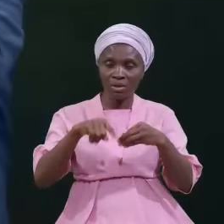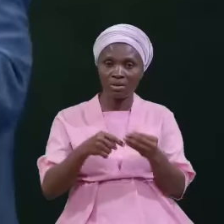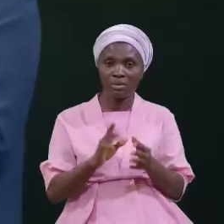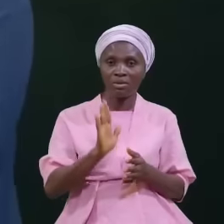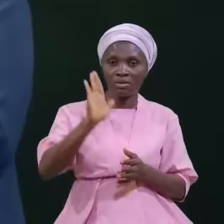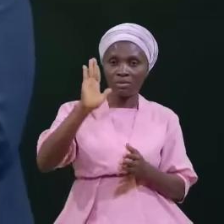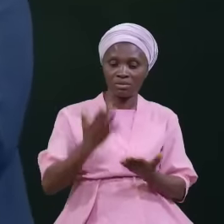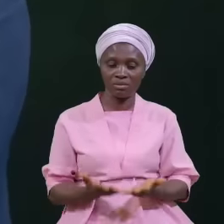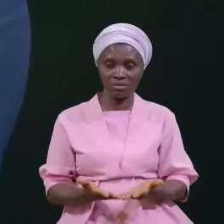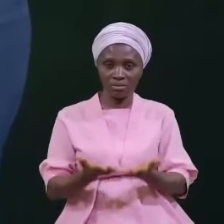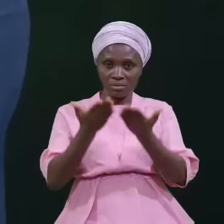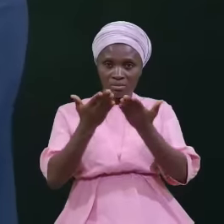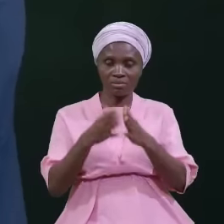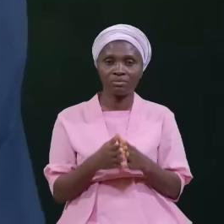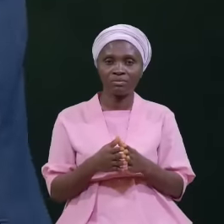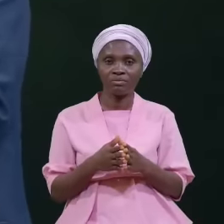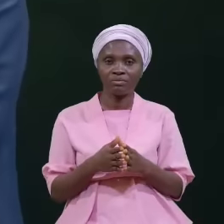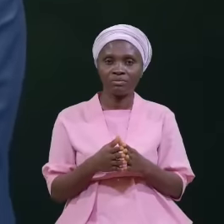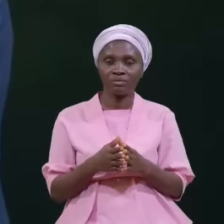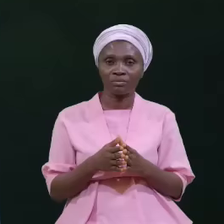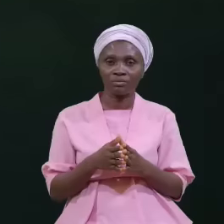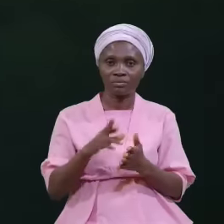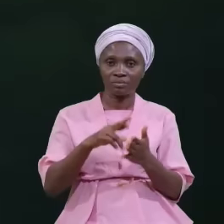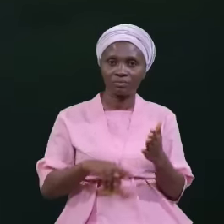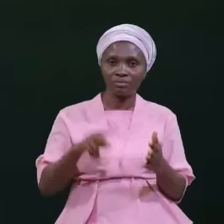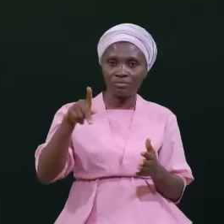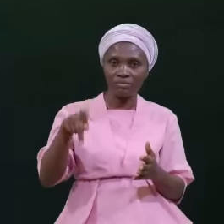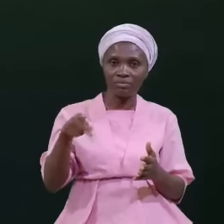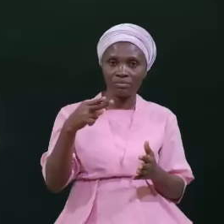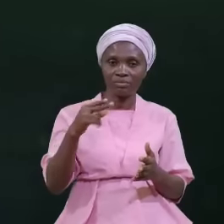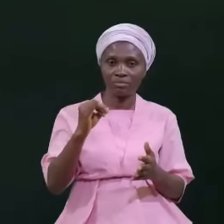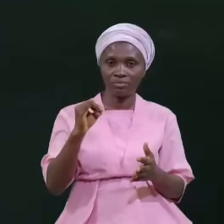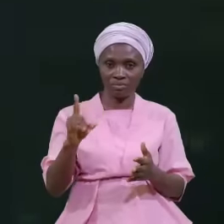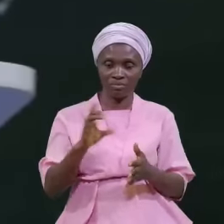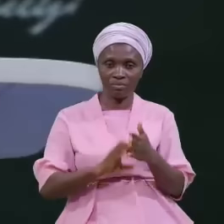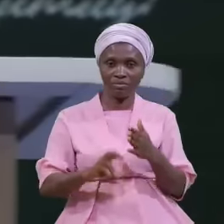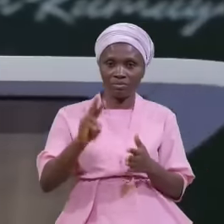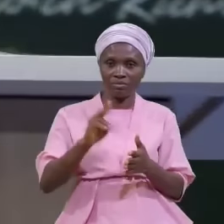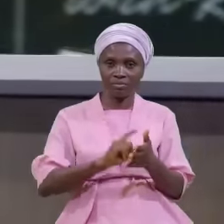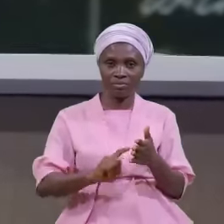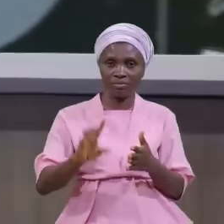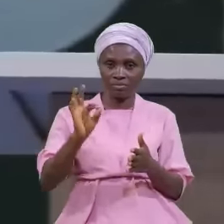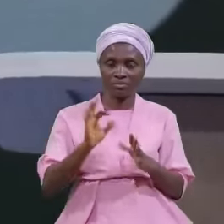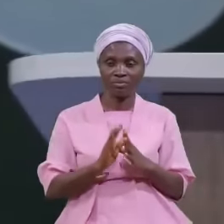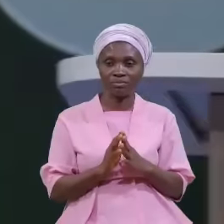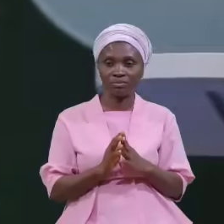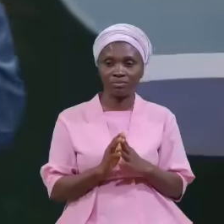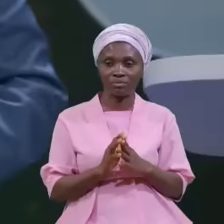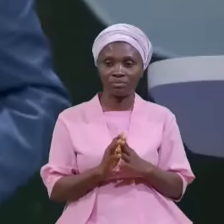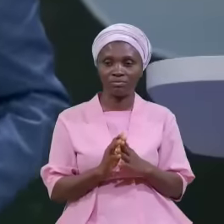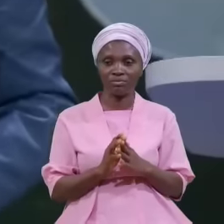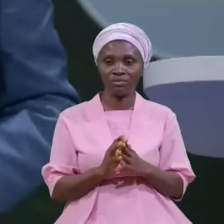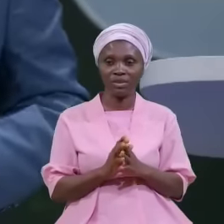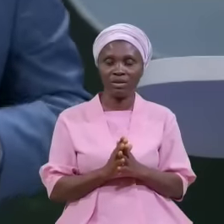exaltation. Look at Philippians chapter 2. I'm reading there from verse 9. In Philippians chapter 2,